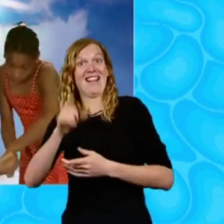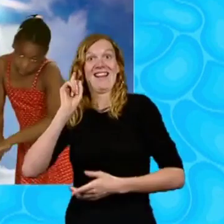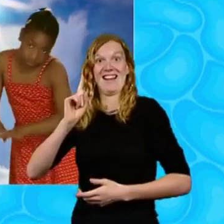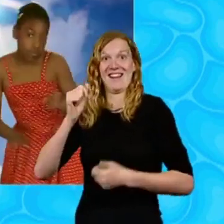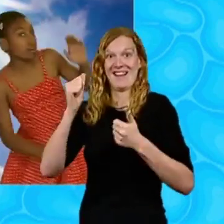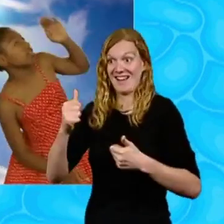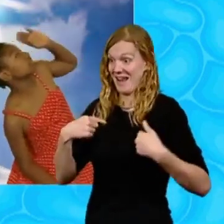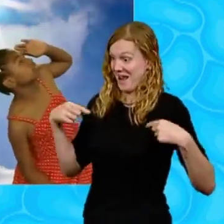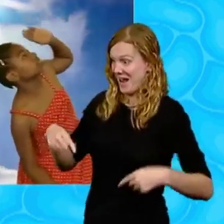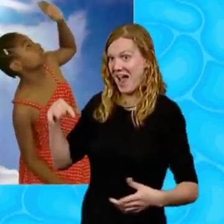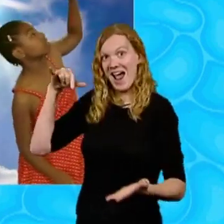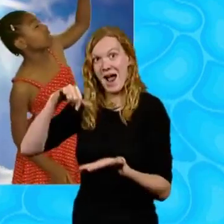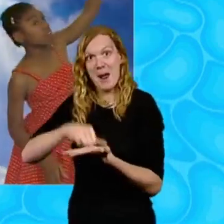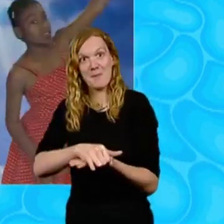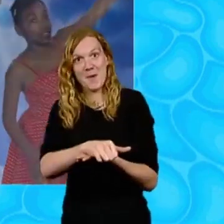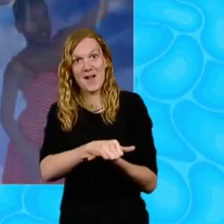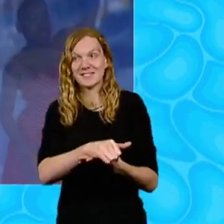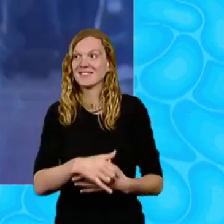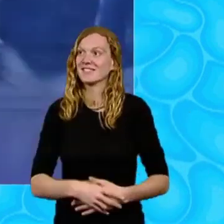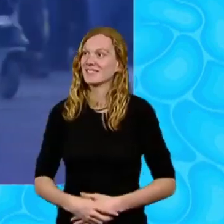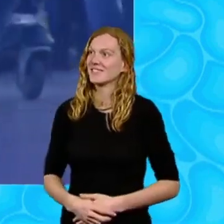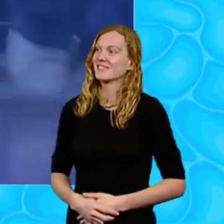know at the airport.